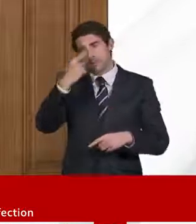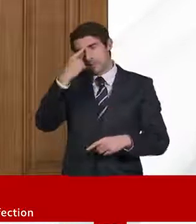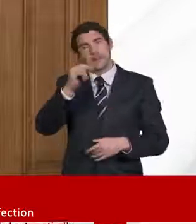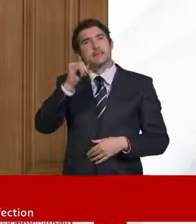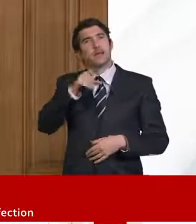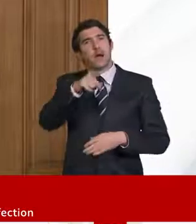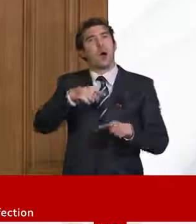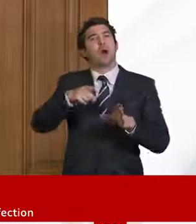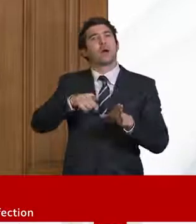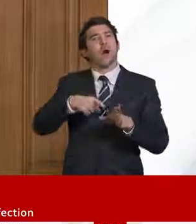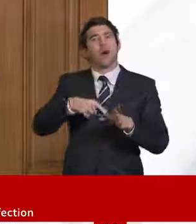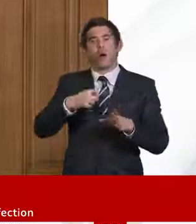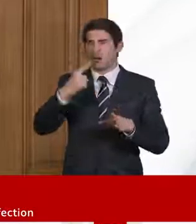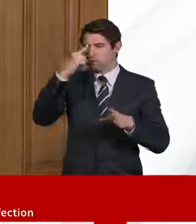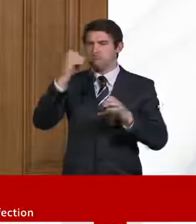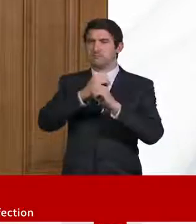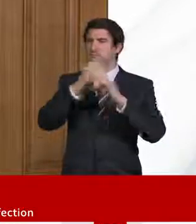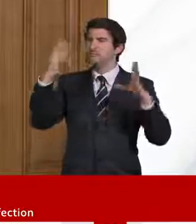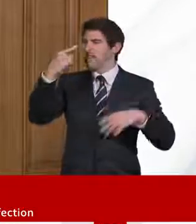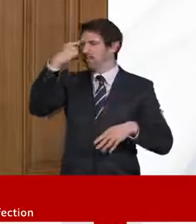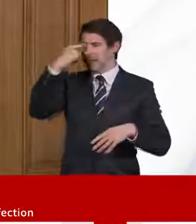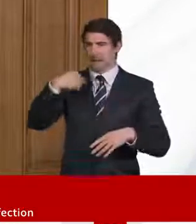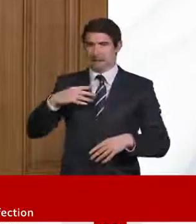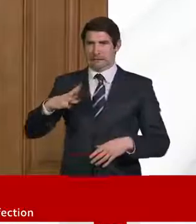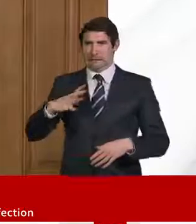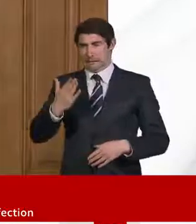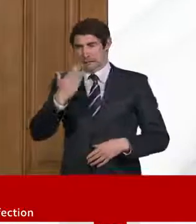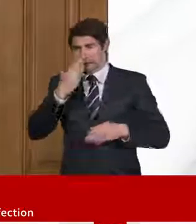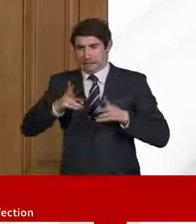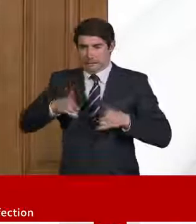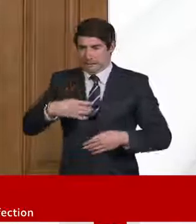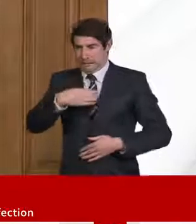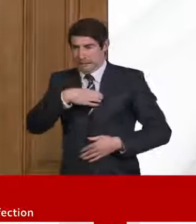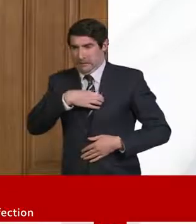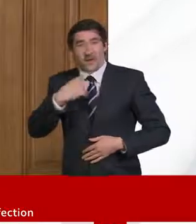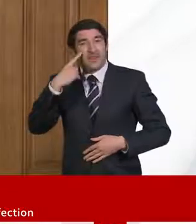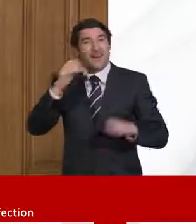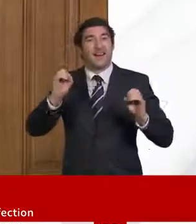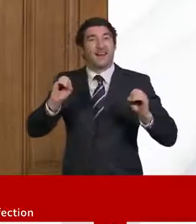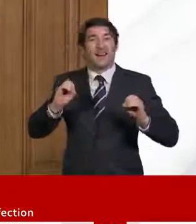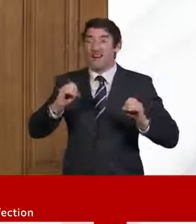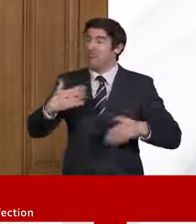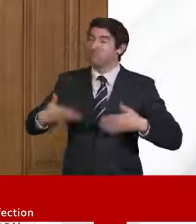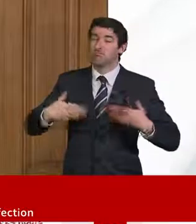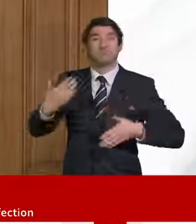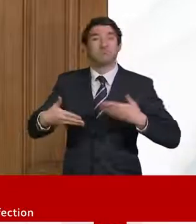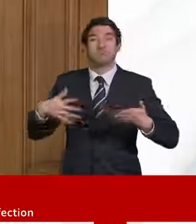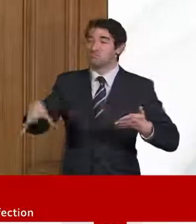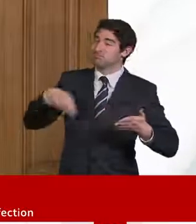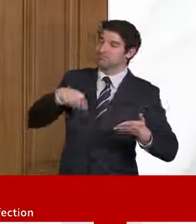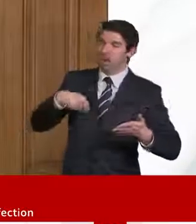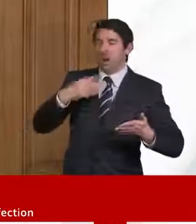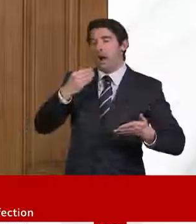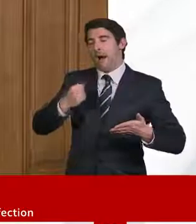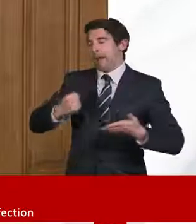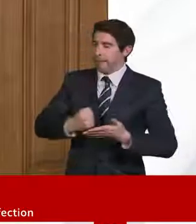death, dying, and that it's not something which is part of your usual consideration. It is quite easy, perhaps, to not think of